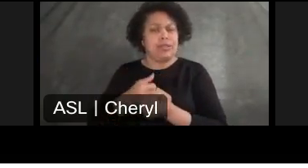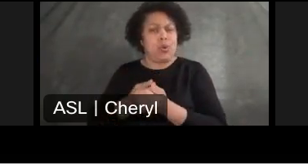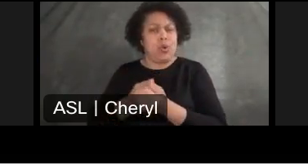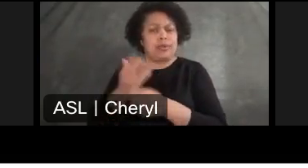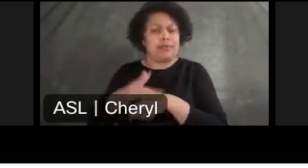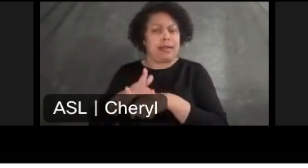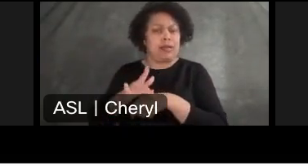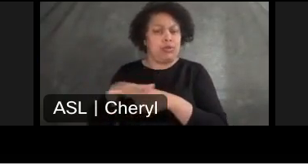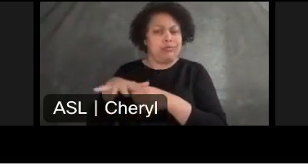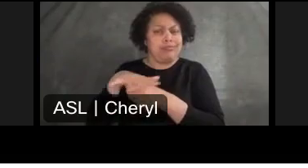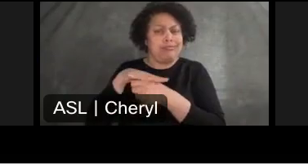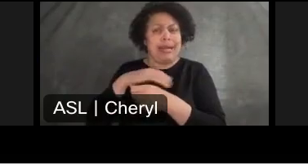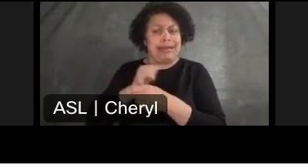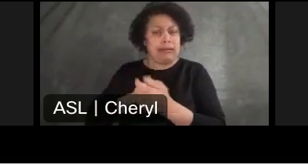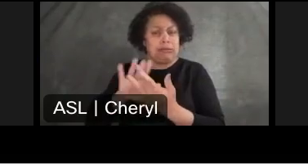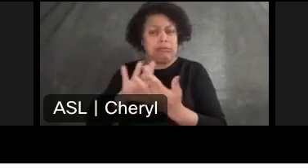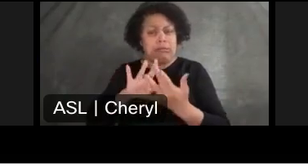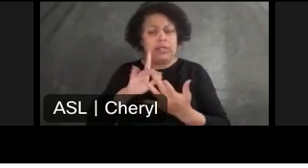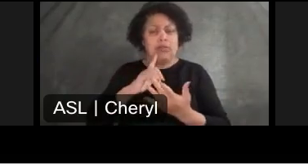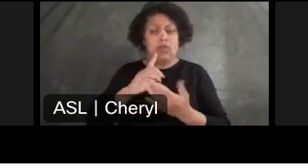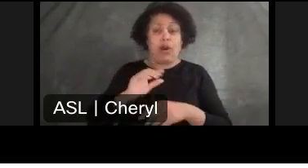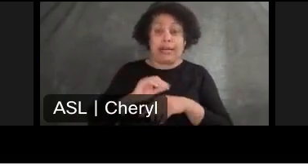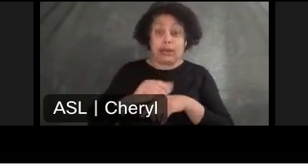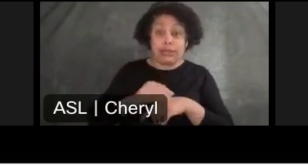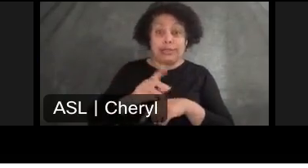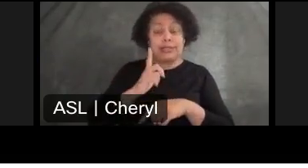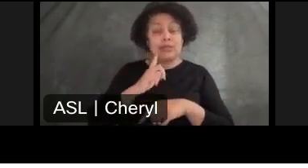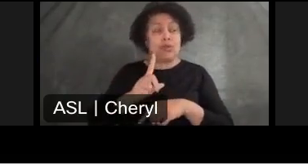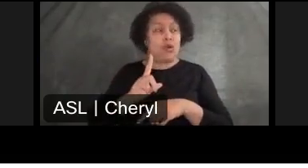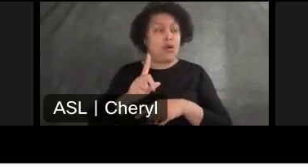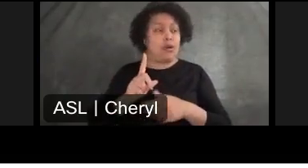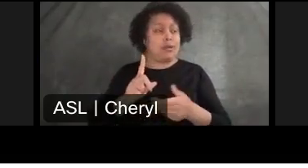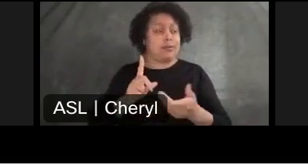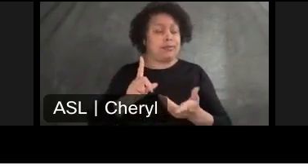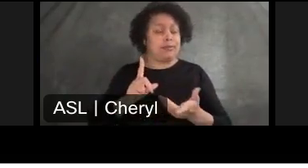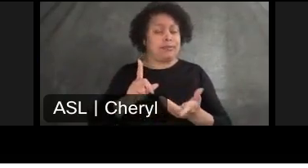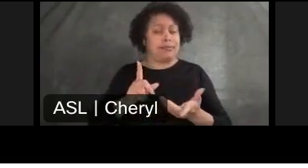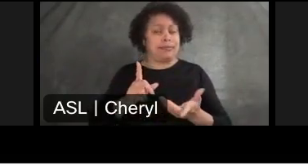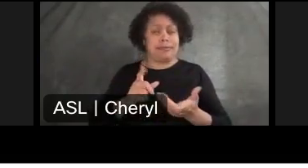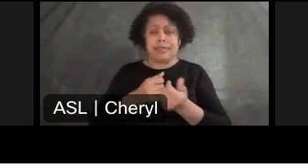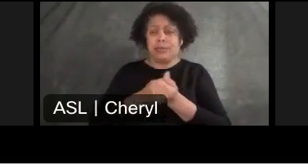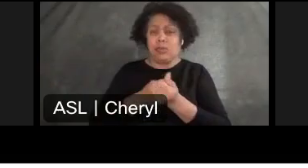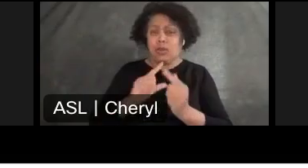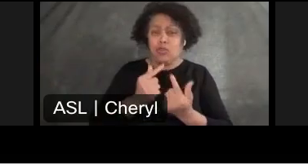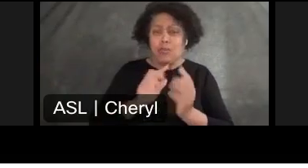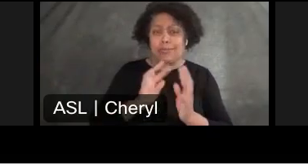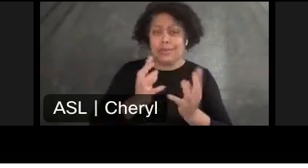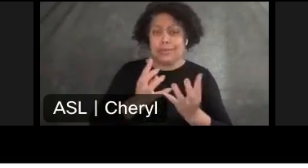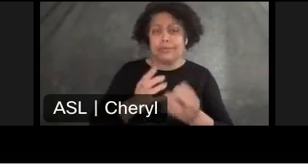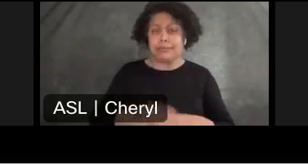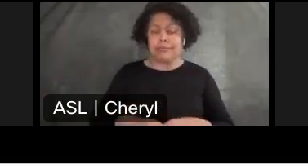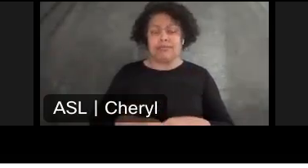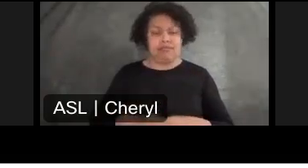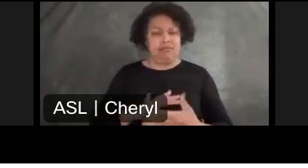of counseling or maybe even support groups that I would like to attend.